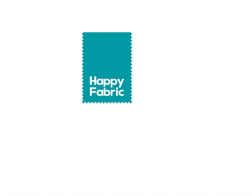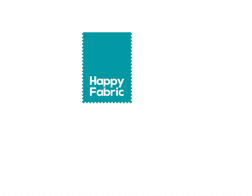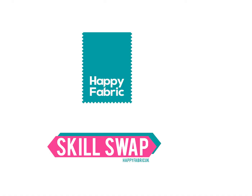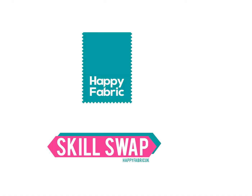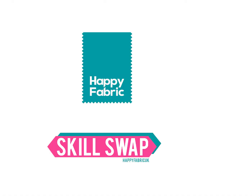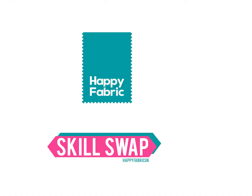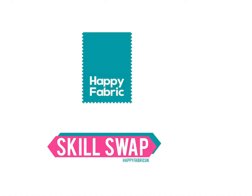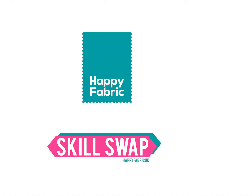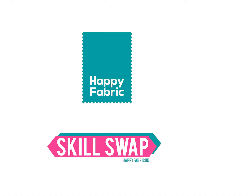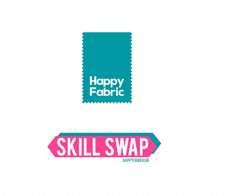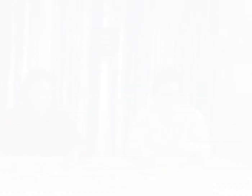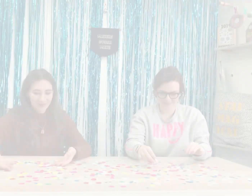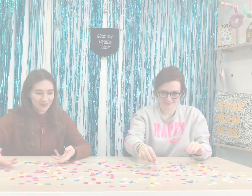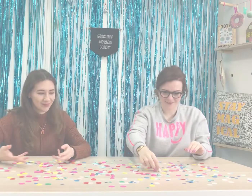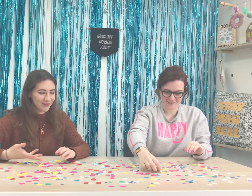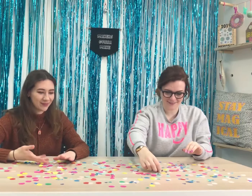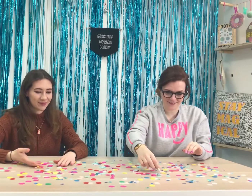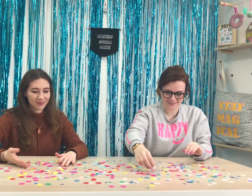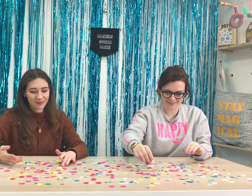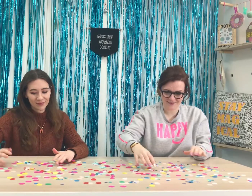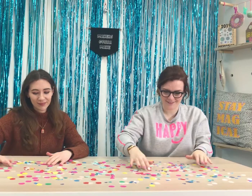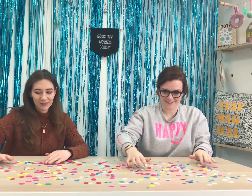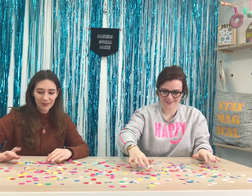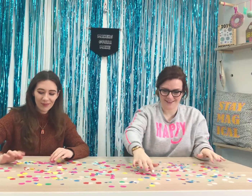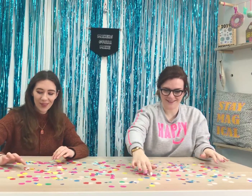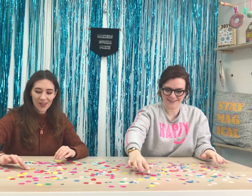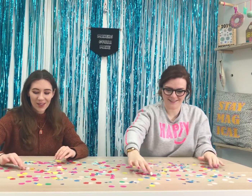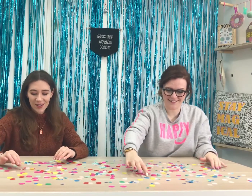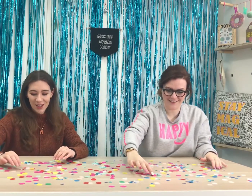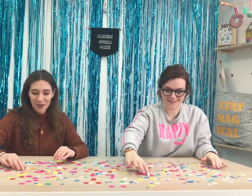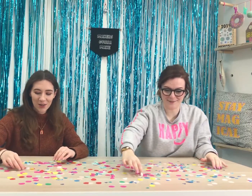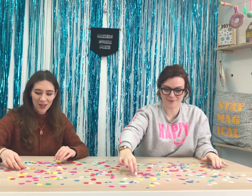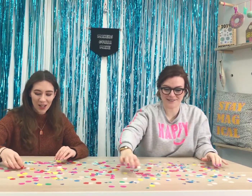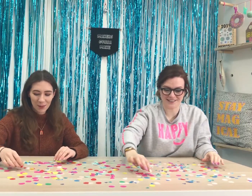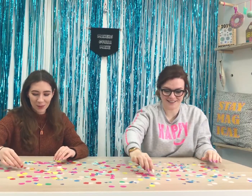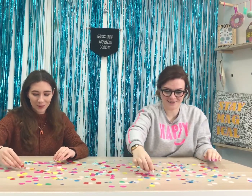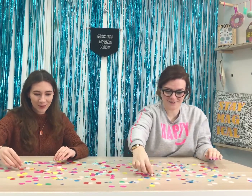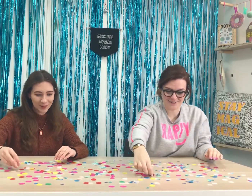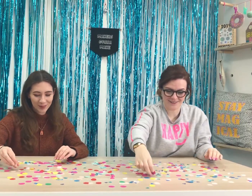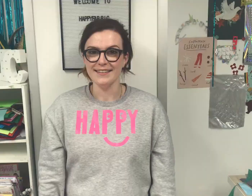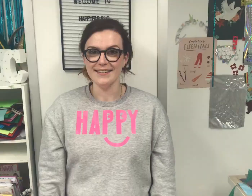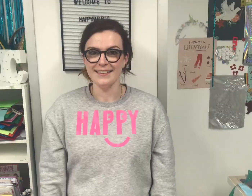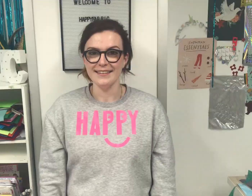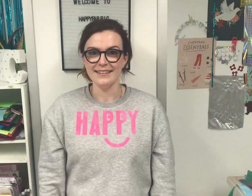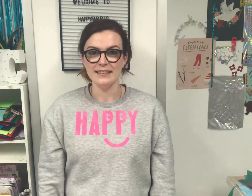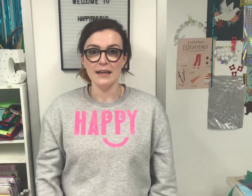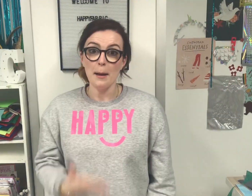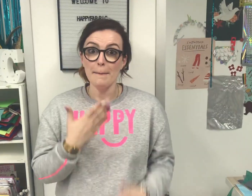Is it pretty enough?